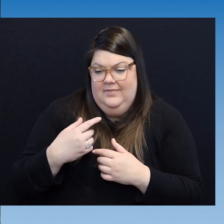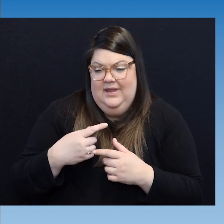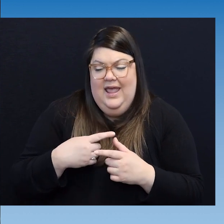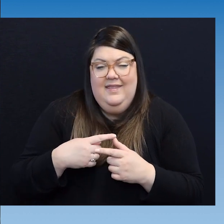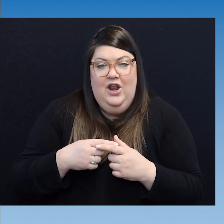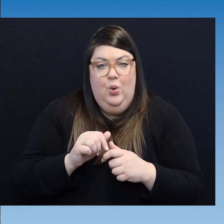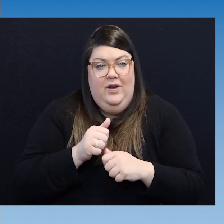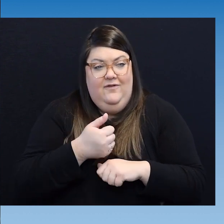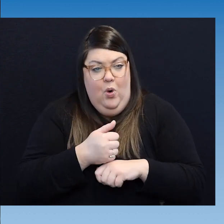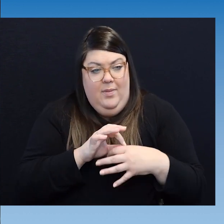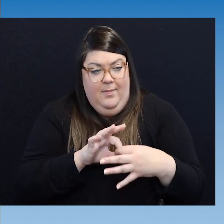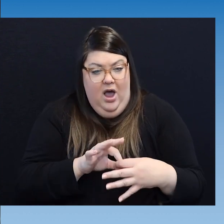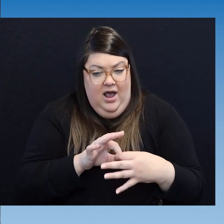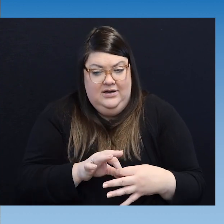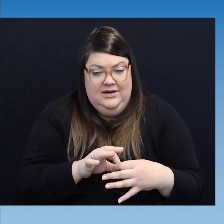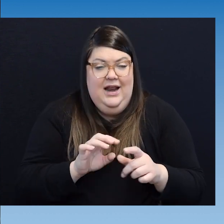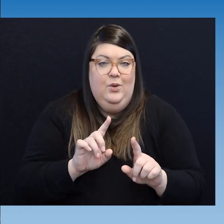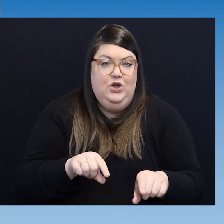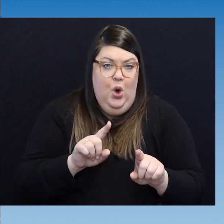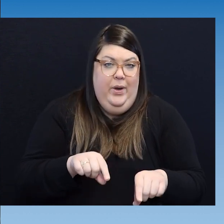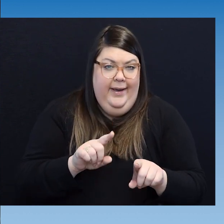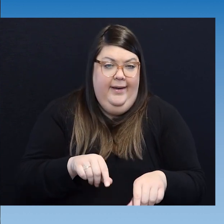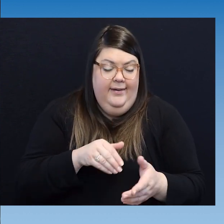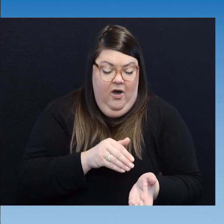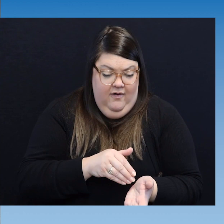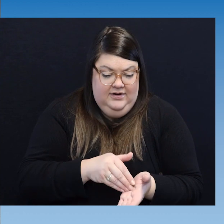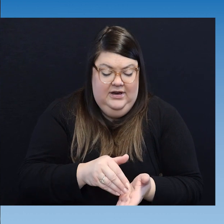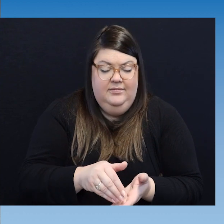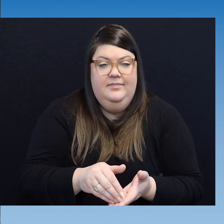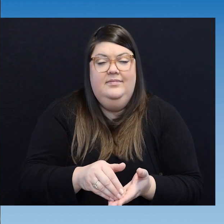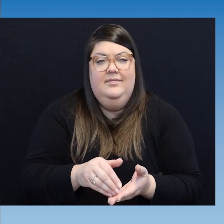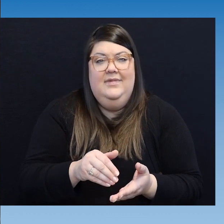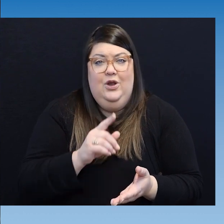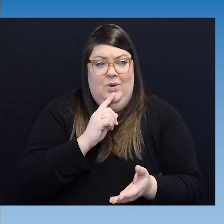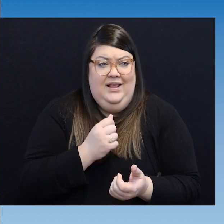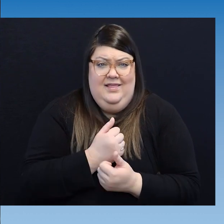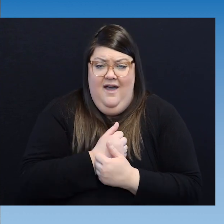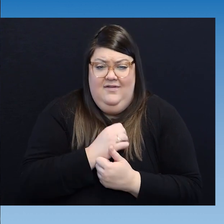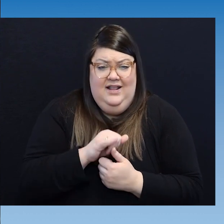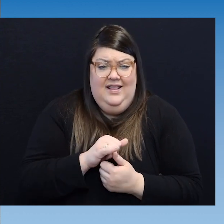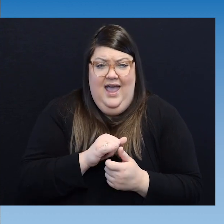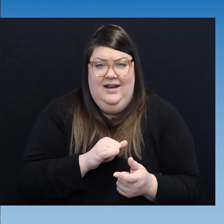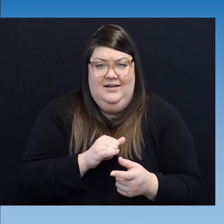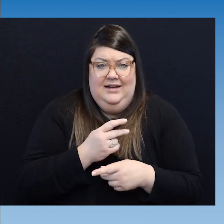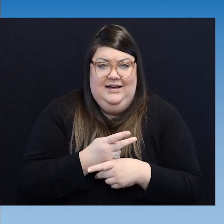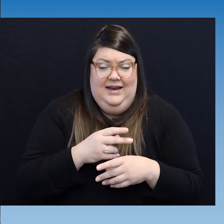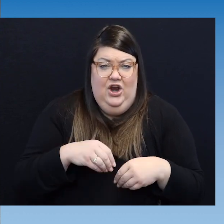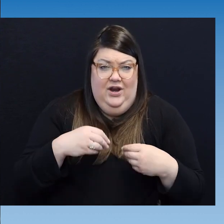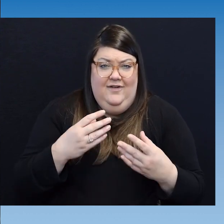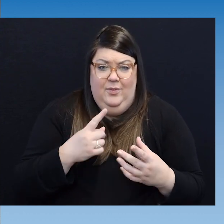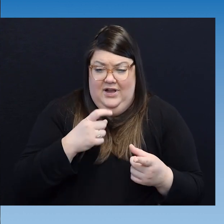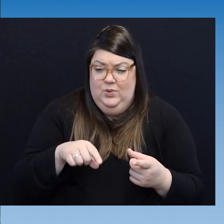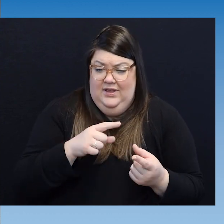we formed a bond, and I was going all the time. And I really loved that caregiver because of what